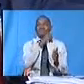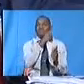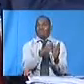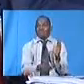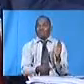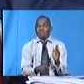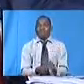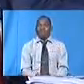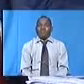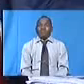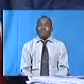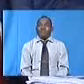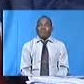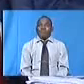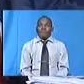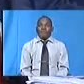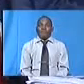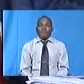My Lord,